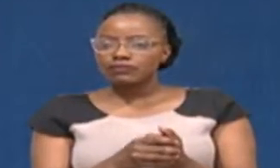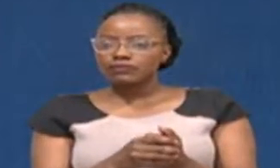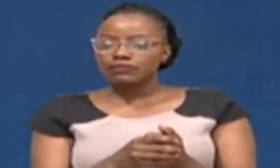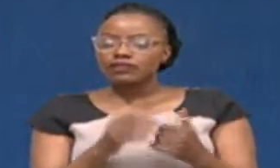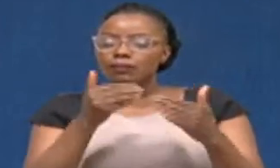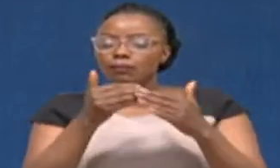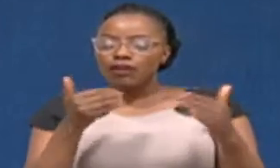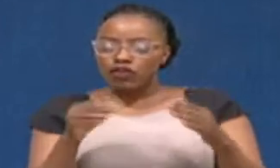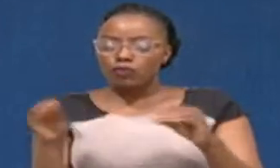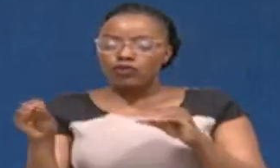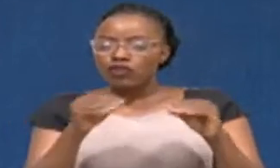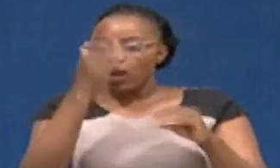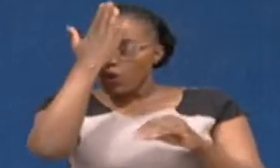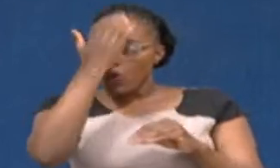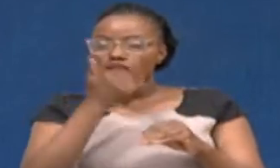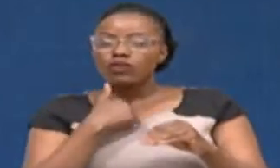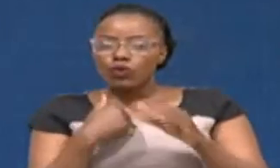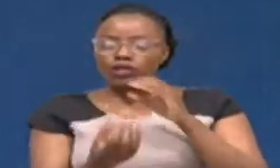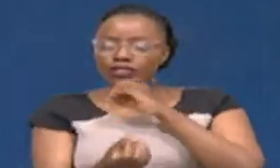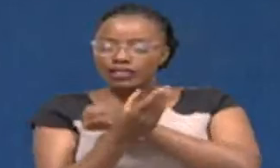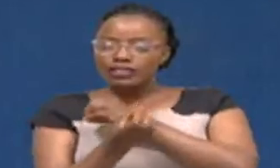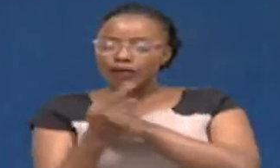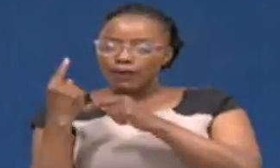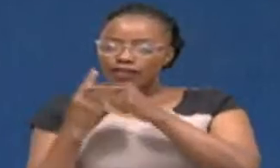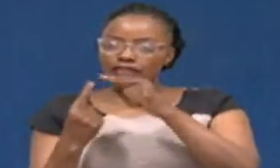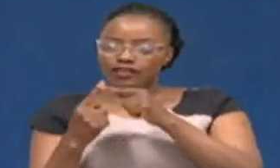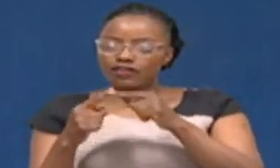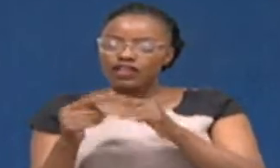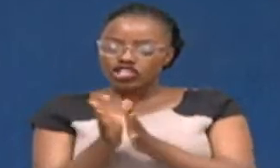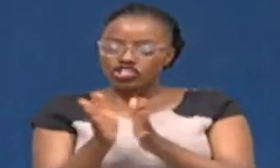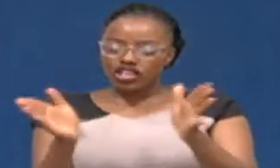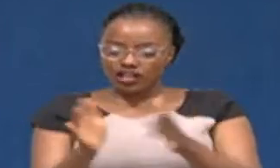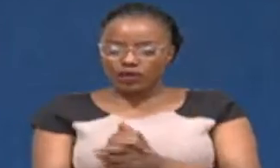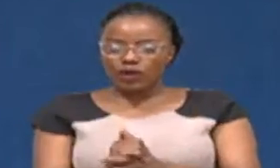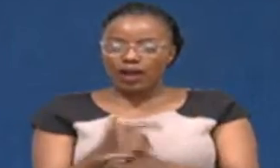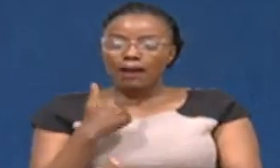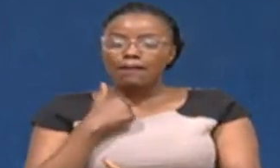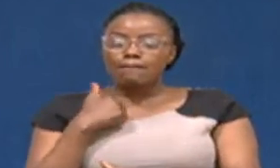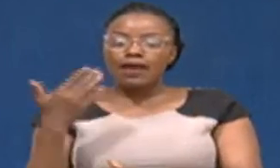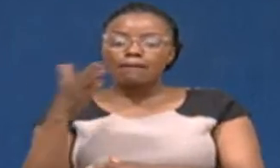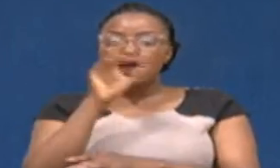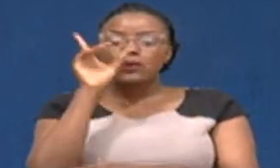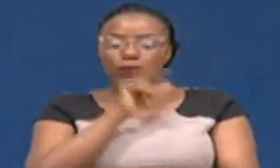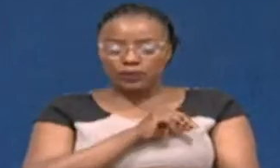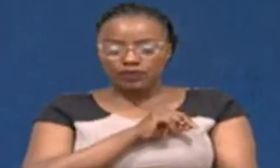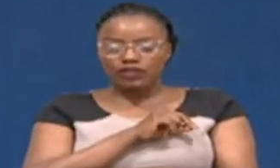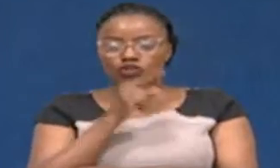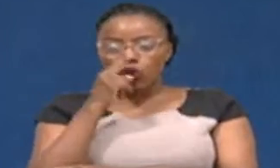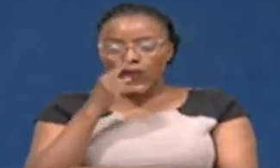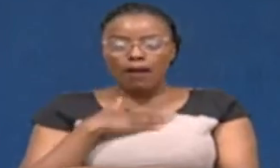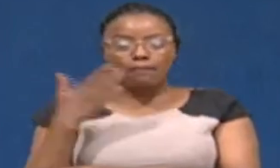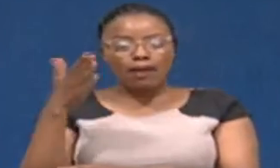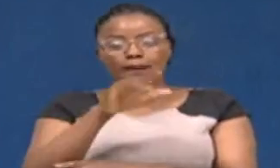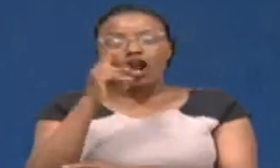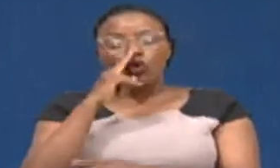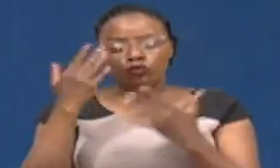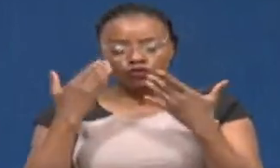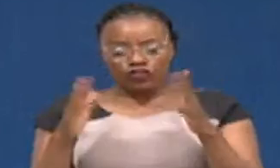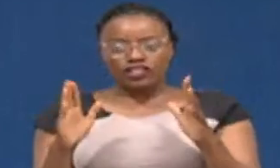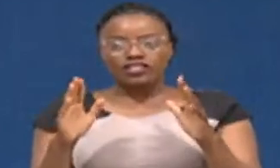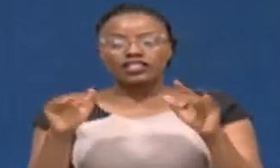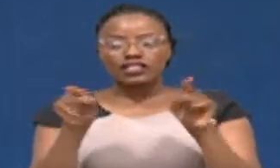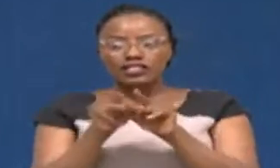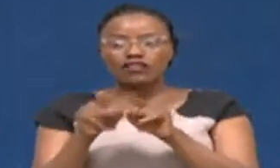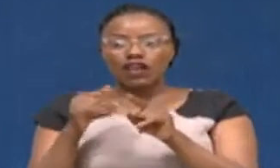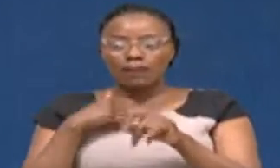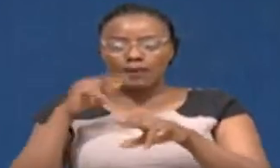Now, before I come to that place, because I wanted to give you the experience as a whole. Yes. I was able to come back to my piece of land. I'm back at home now. Okay.